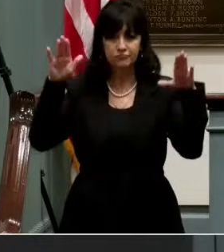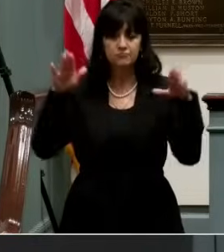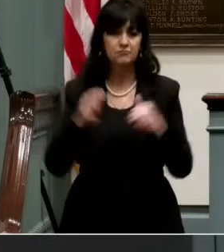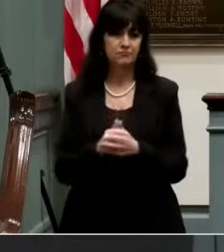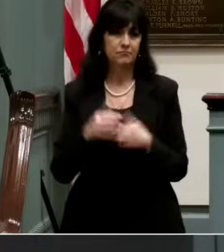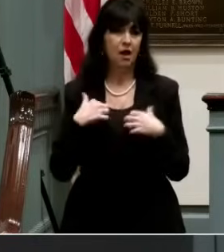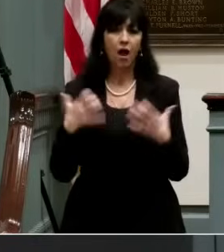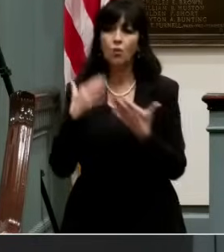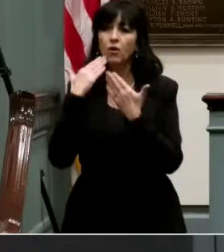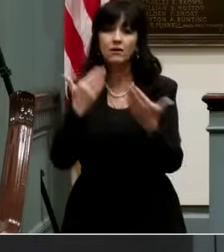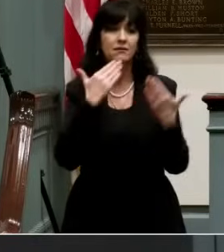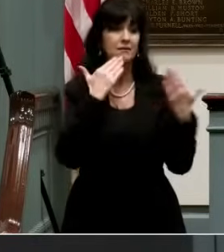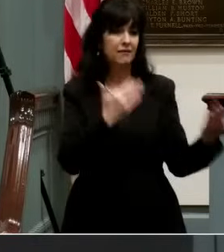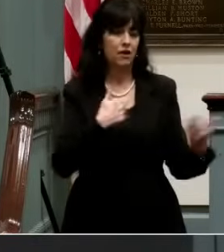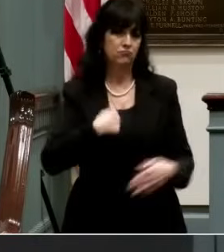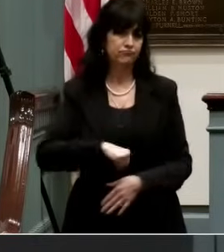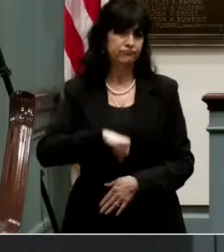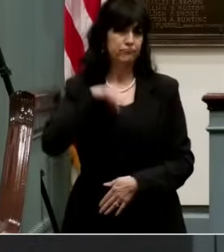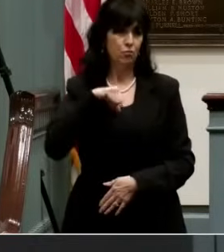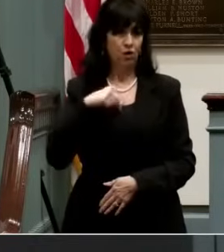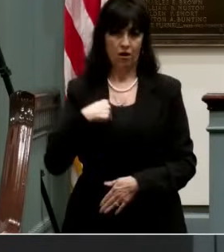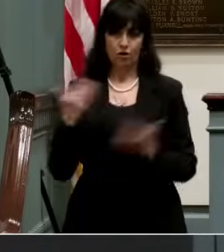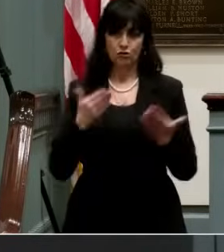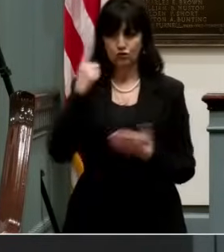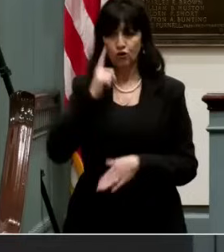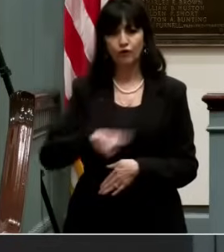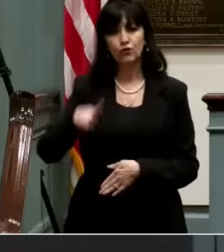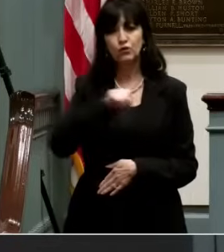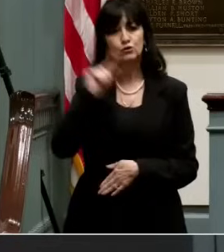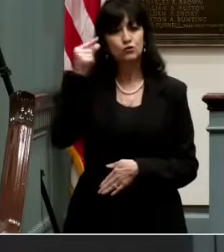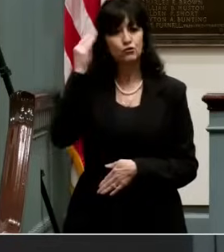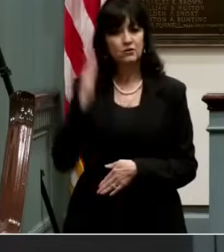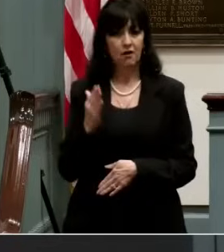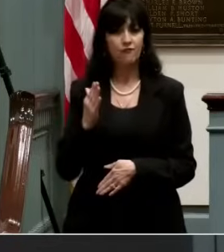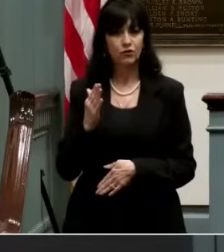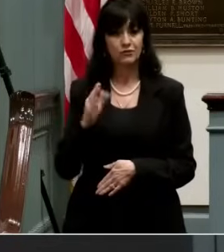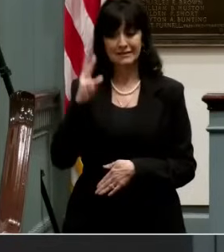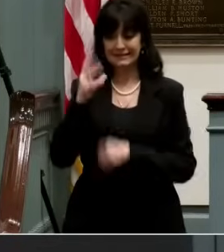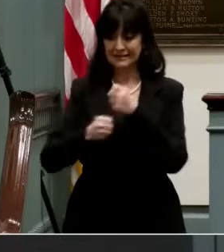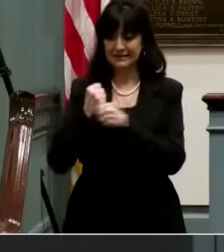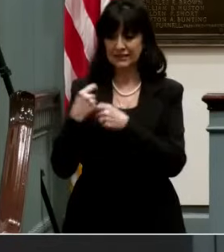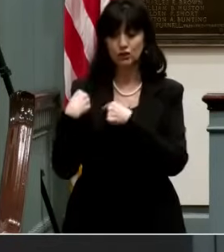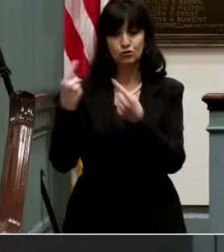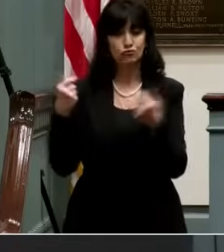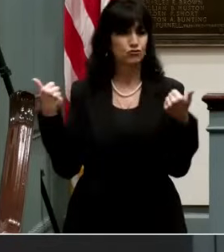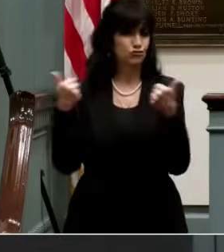your governor. It's been a challenging 6 years, but we're on a roll again.